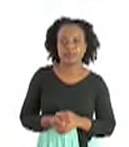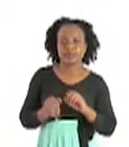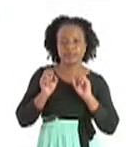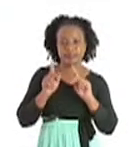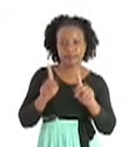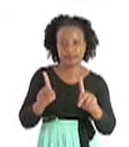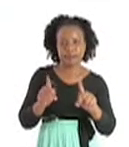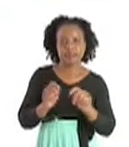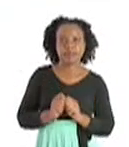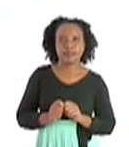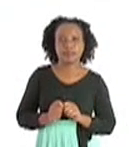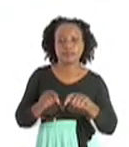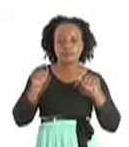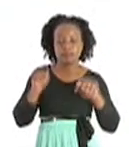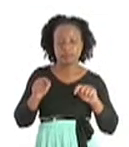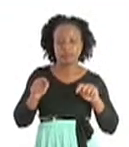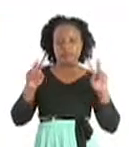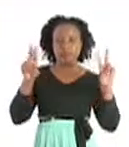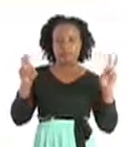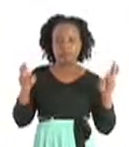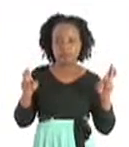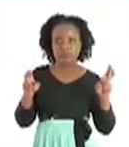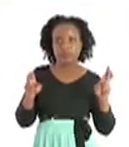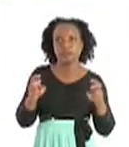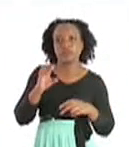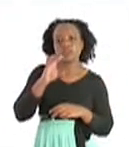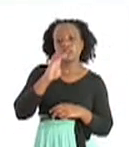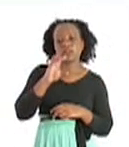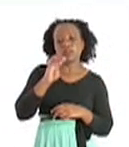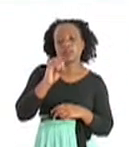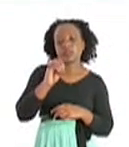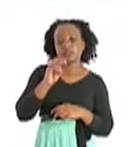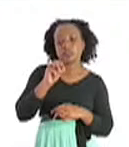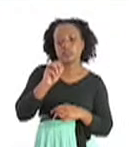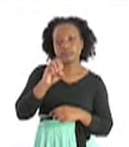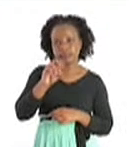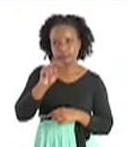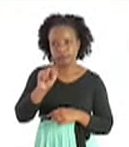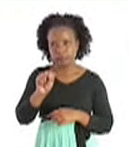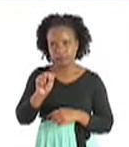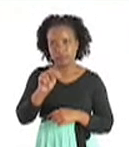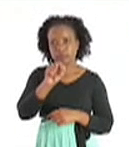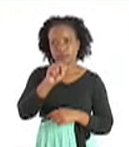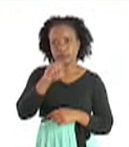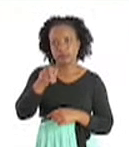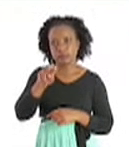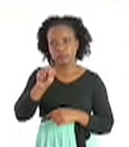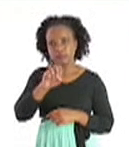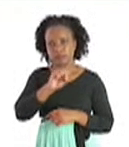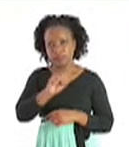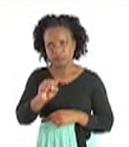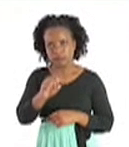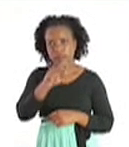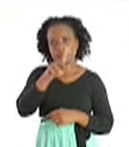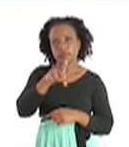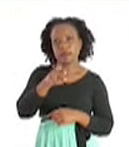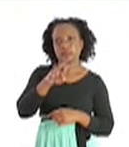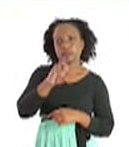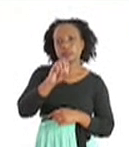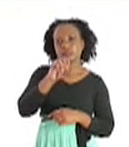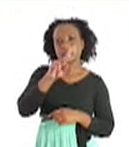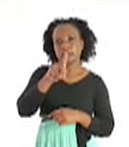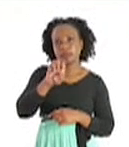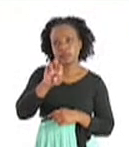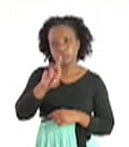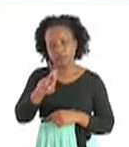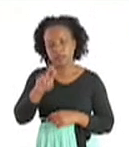Okay, so today's lesson will be about common nouns and proper nouns. But before we